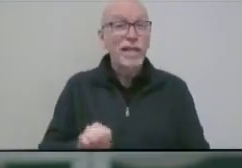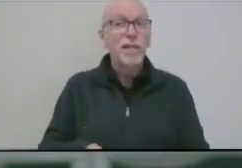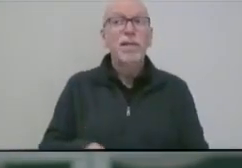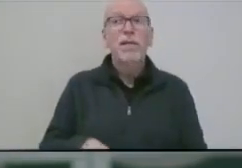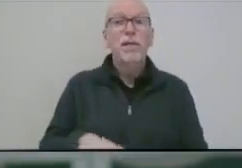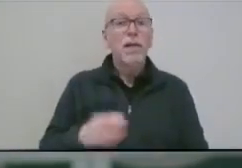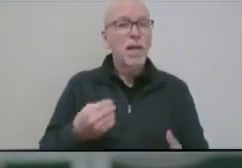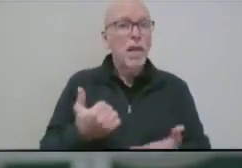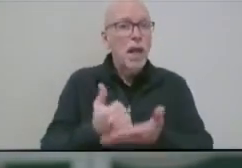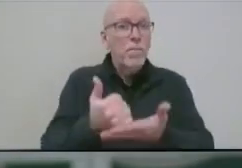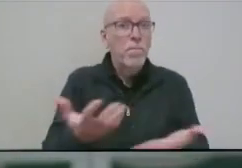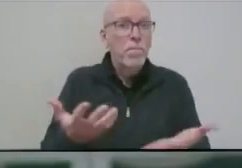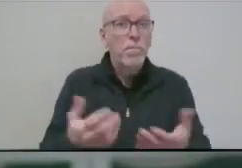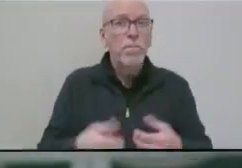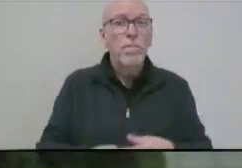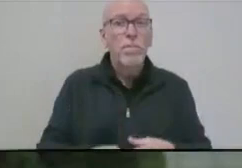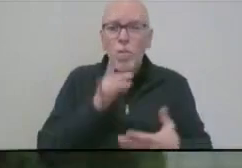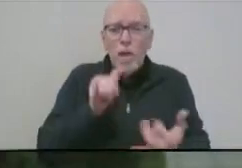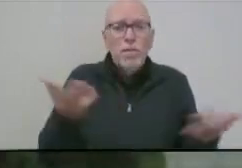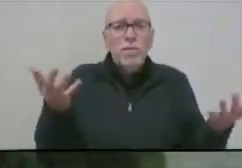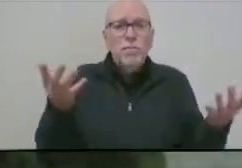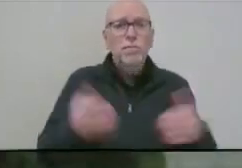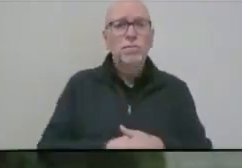helpful. Why not do it?